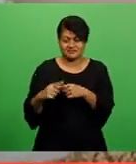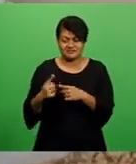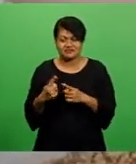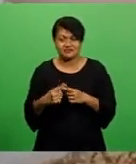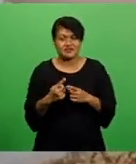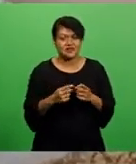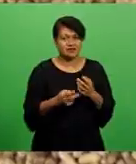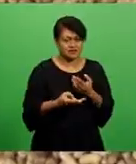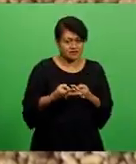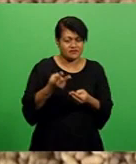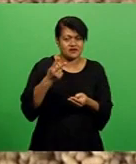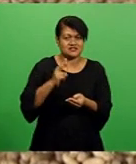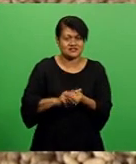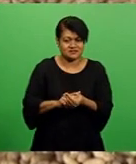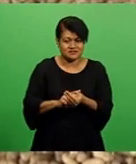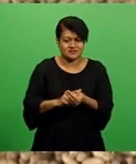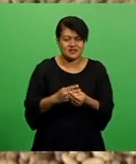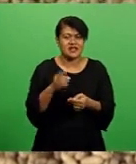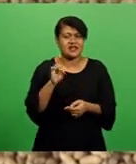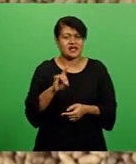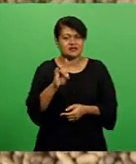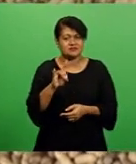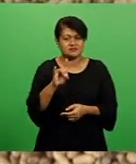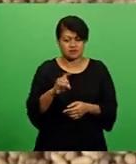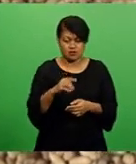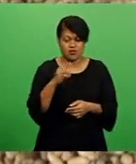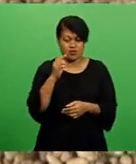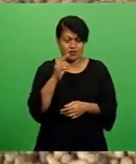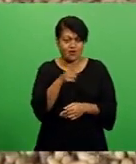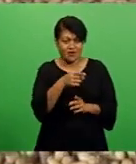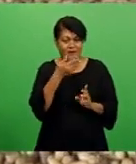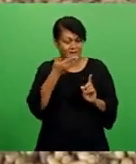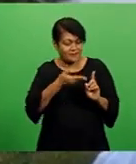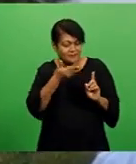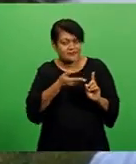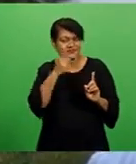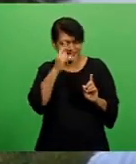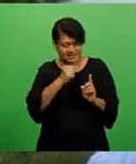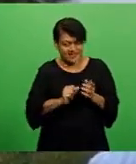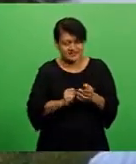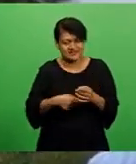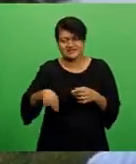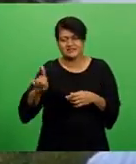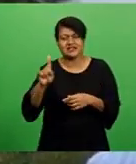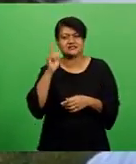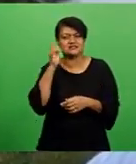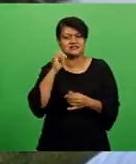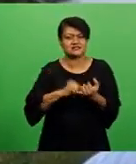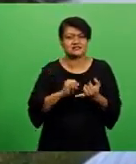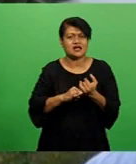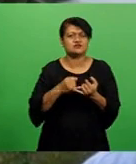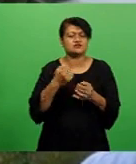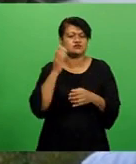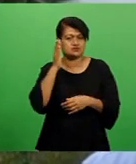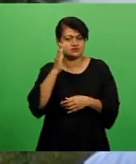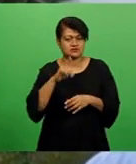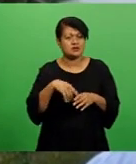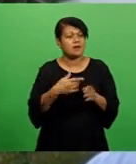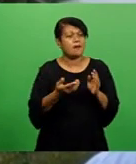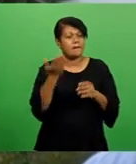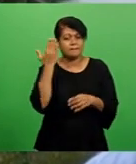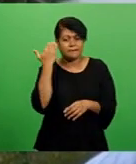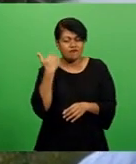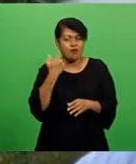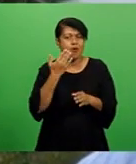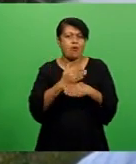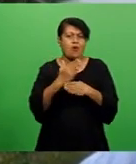livestock means Prasad will be able to send his son to school this year. I used to work in a hotel. They shortened my hours and there was a point where I had no